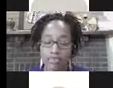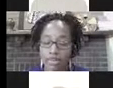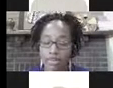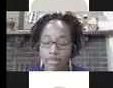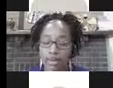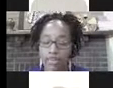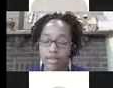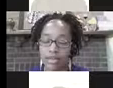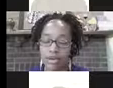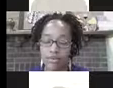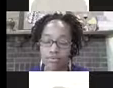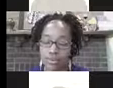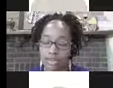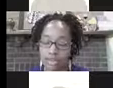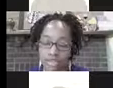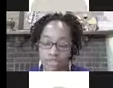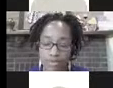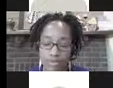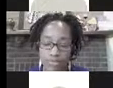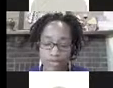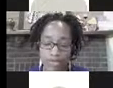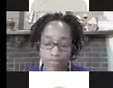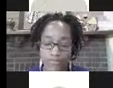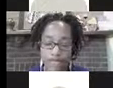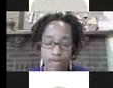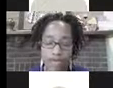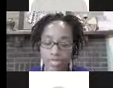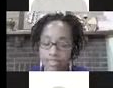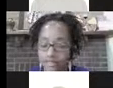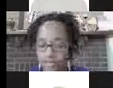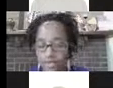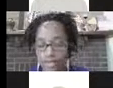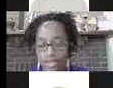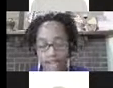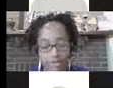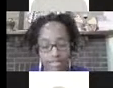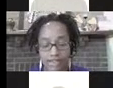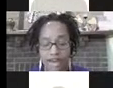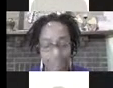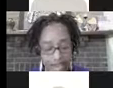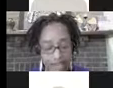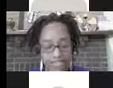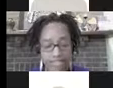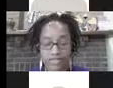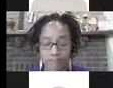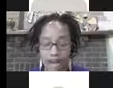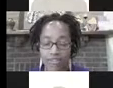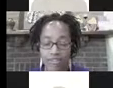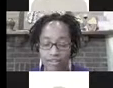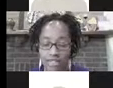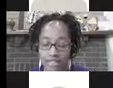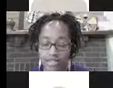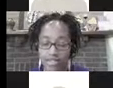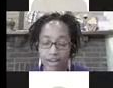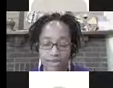with Randy Prasad, who wrote an endorsement for the book. I'm appreciative of the Ethnographies of Empire